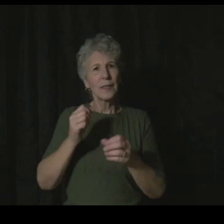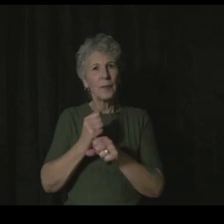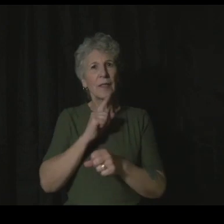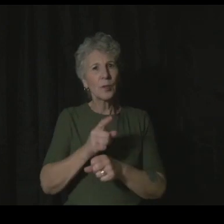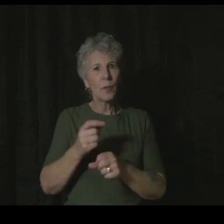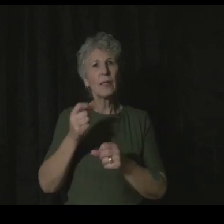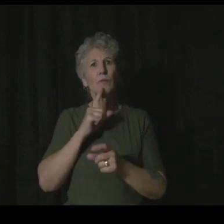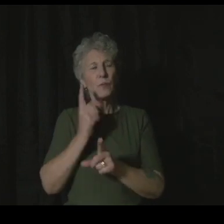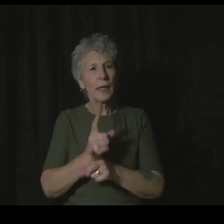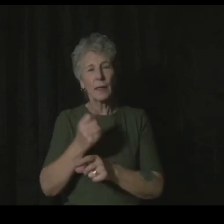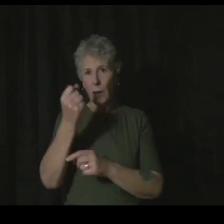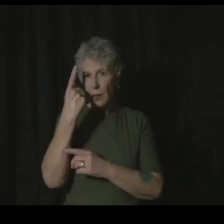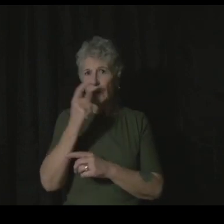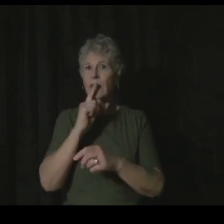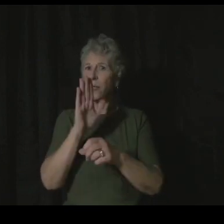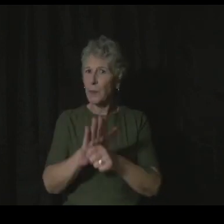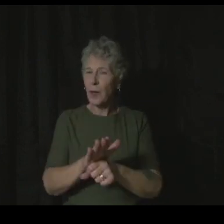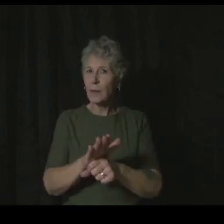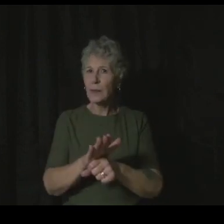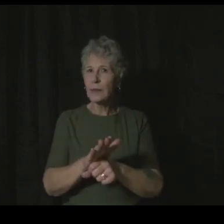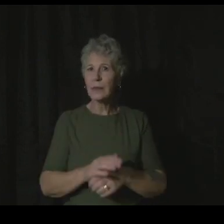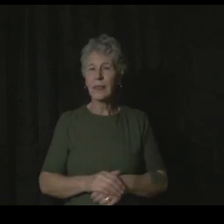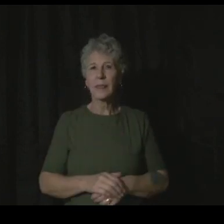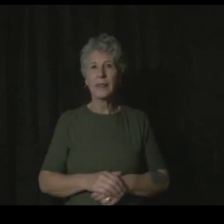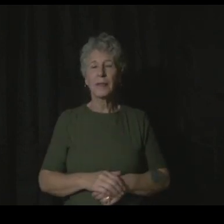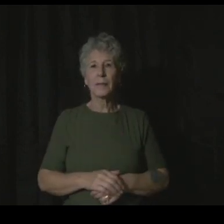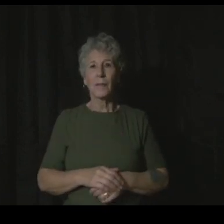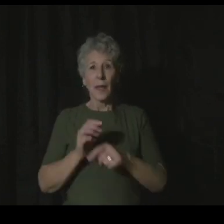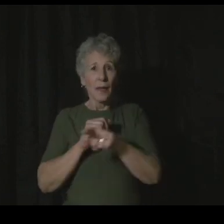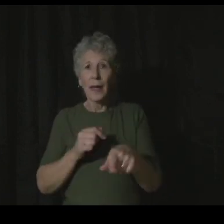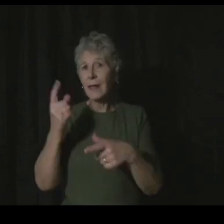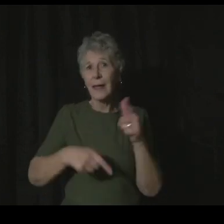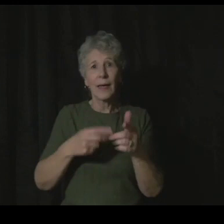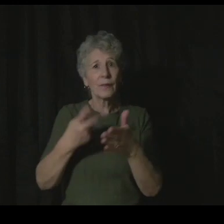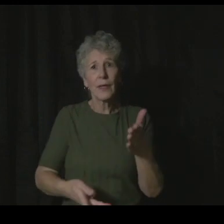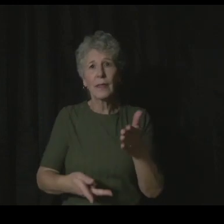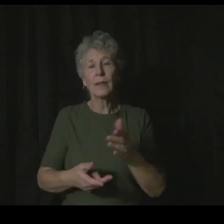properly understand the promises in the first place, because they cannot fail,